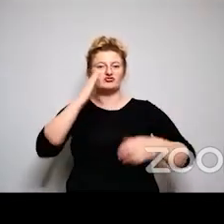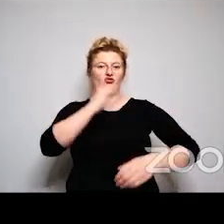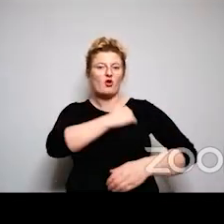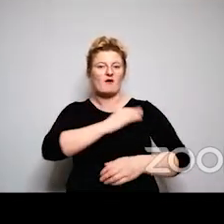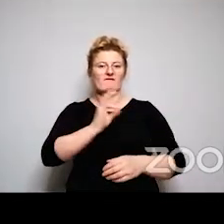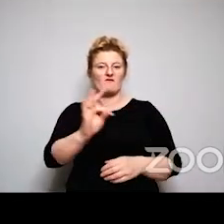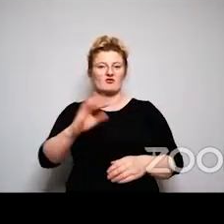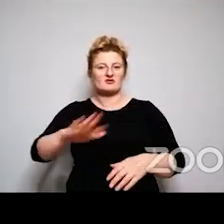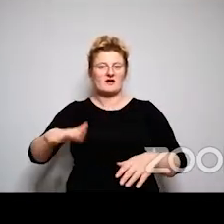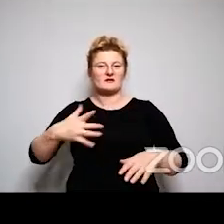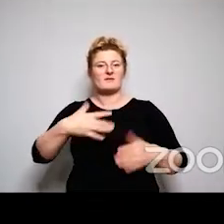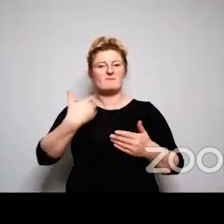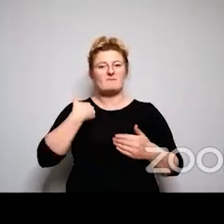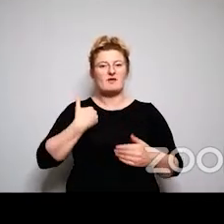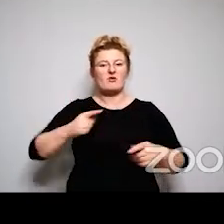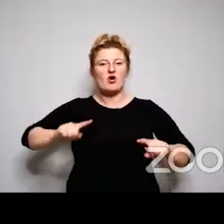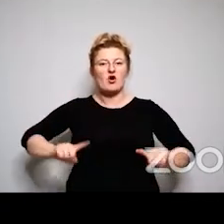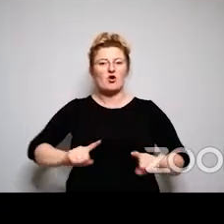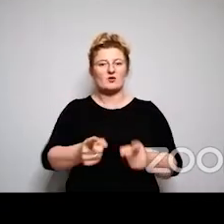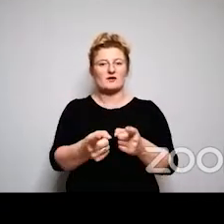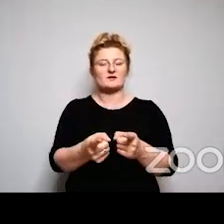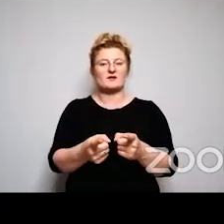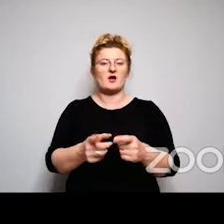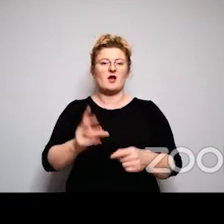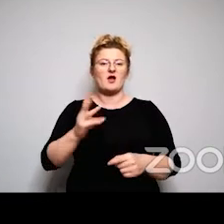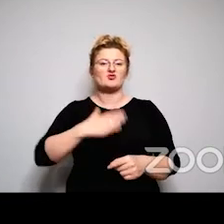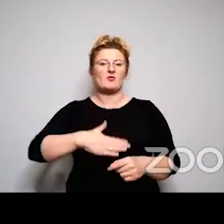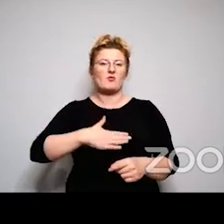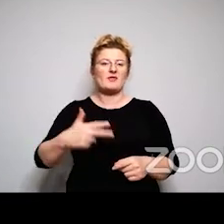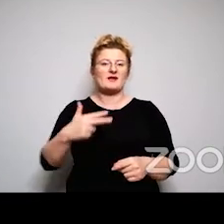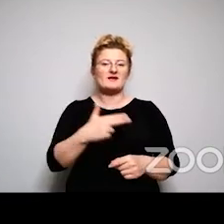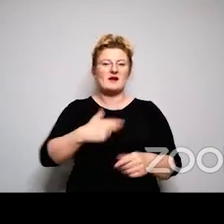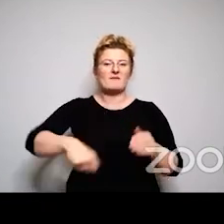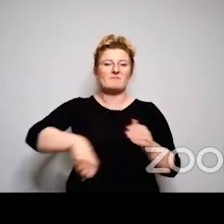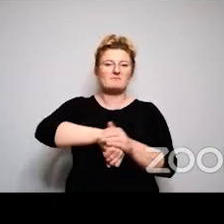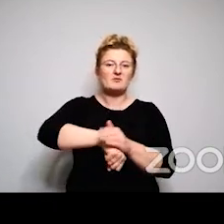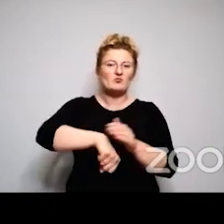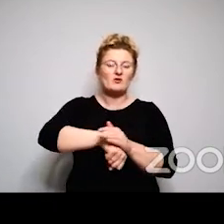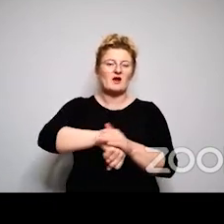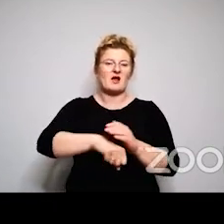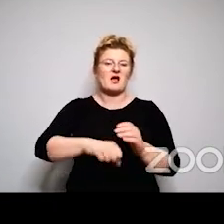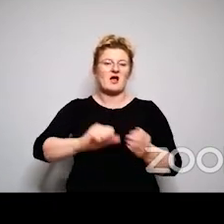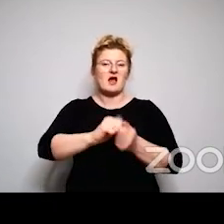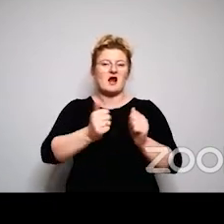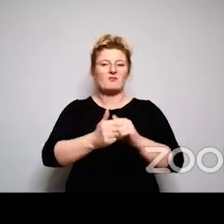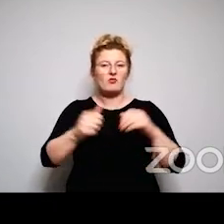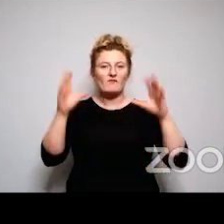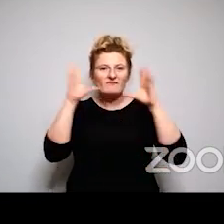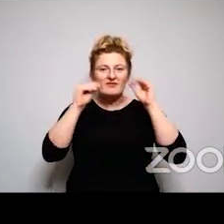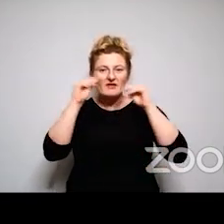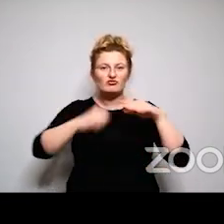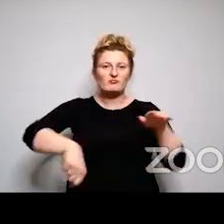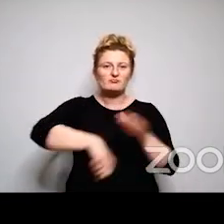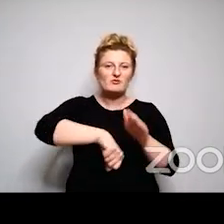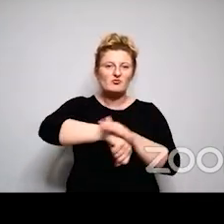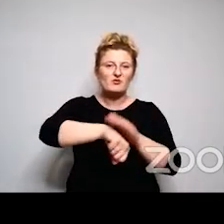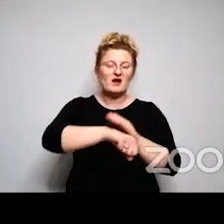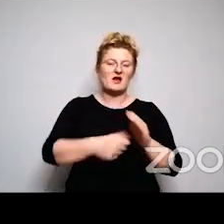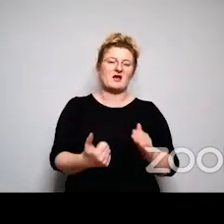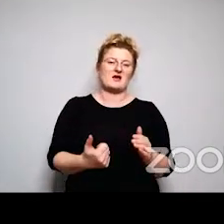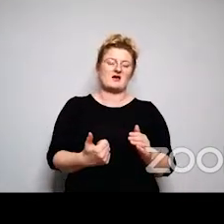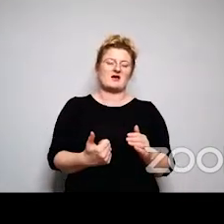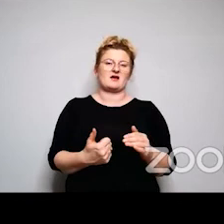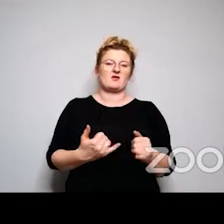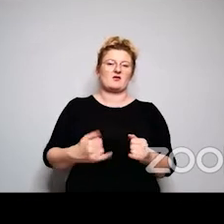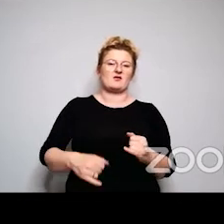soccer weekend? We can provide with some beverage and, the ball, and we can do this and that. And they were like,